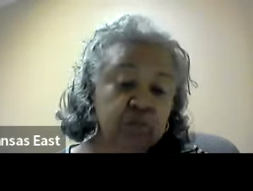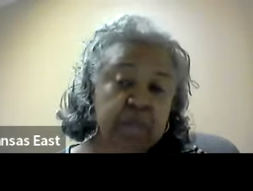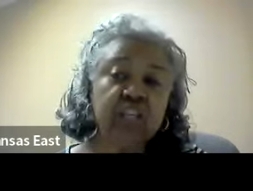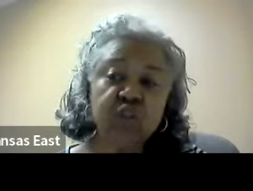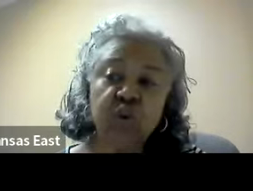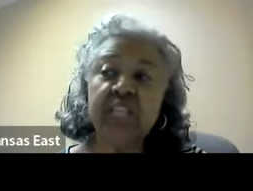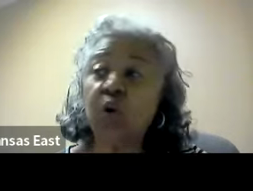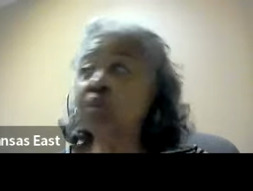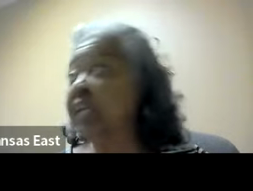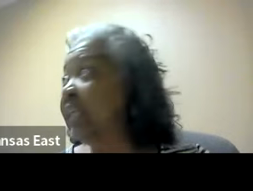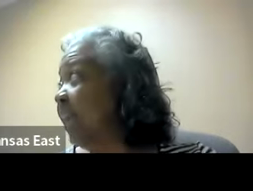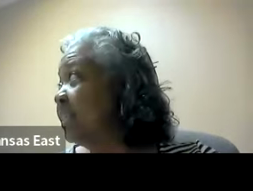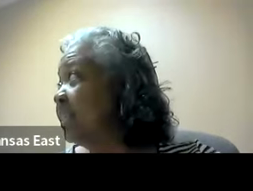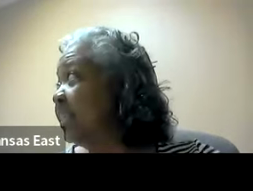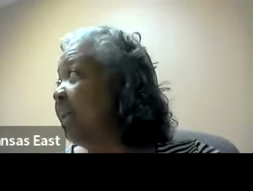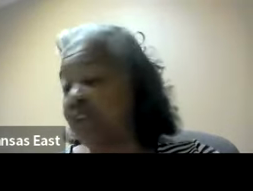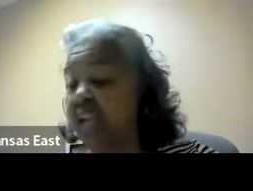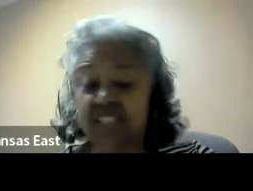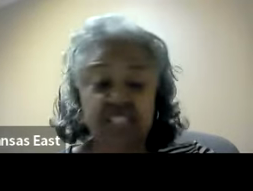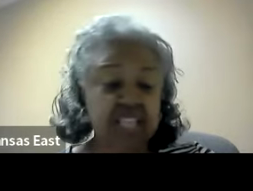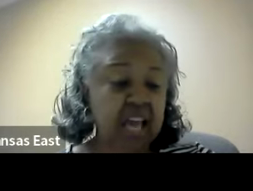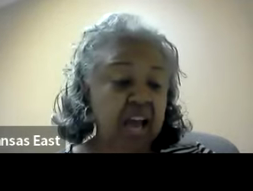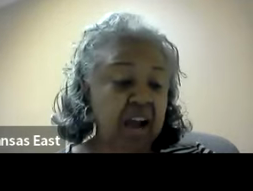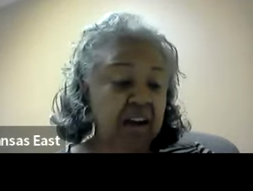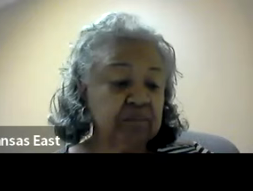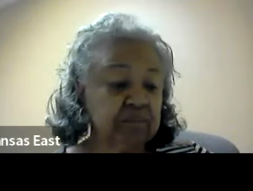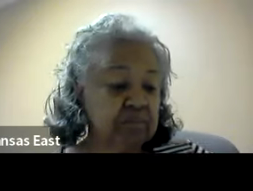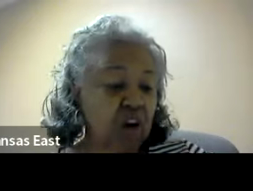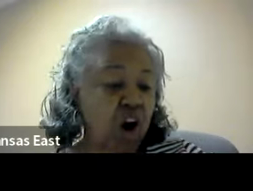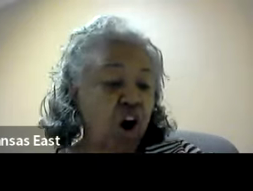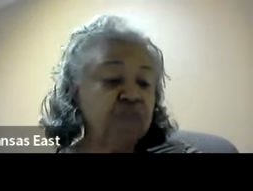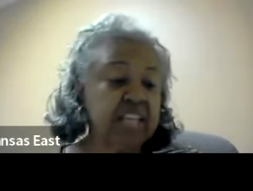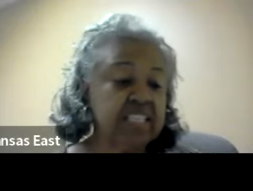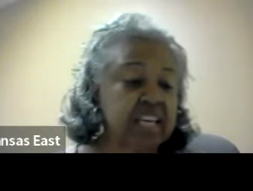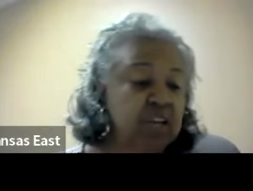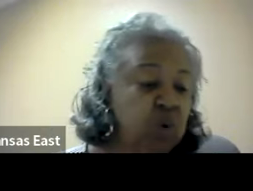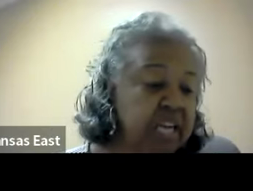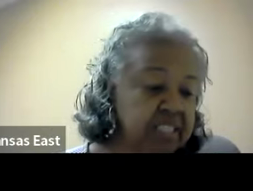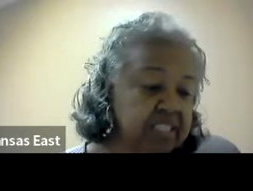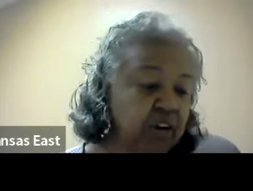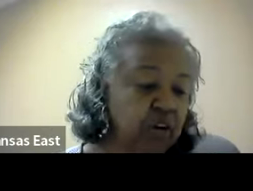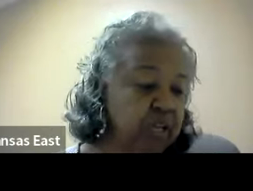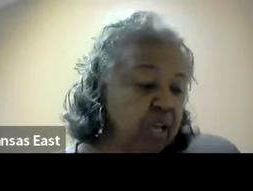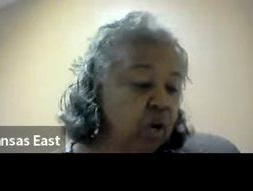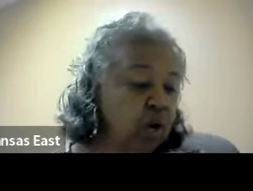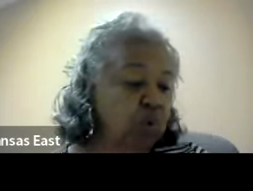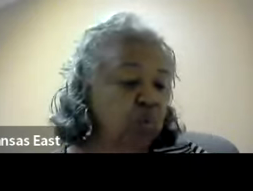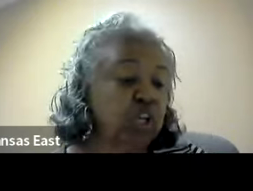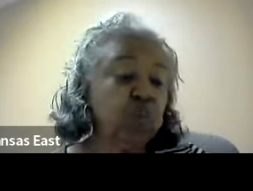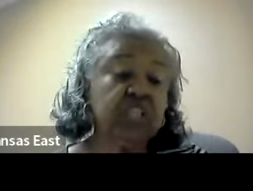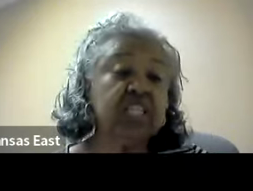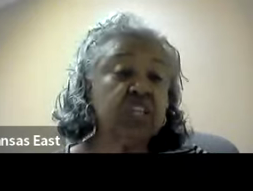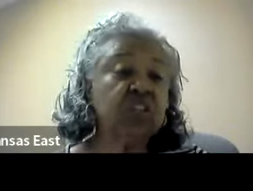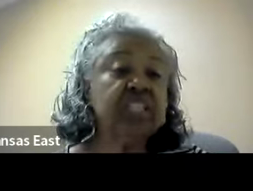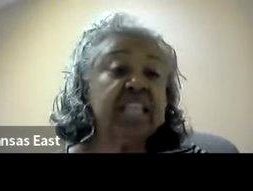But making sure that those in Kansas, in the state of Kansas, are vaccinated when necessary. We're